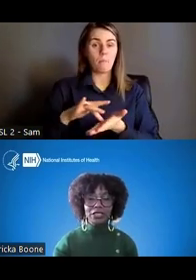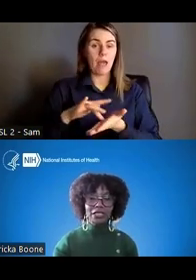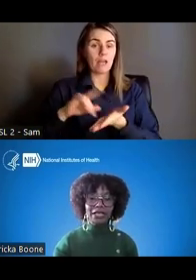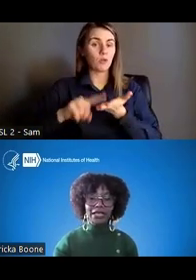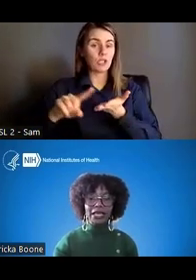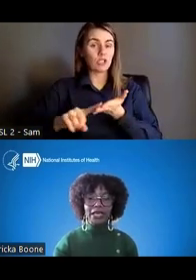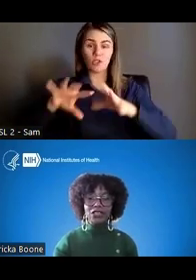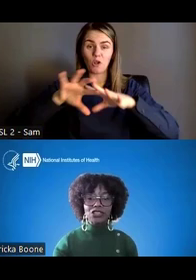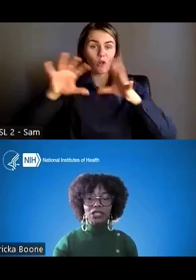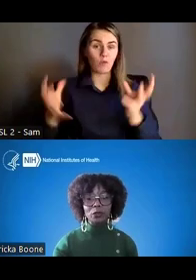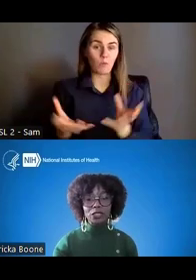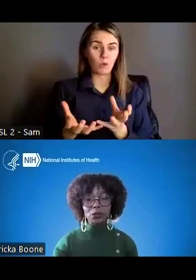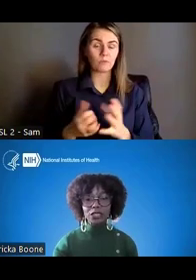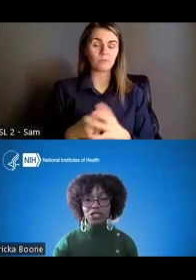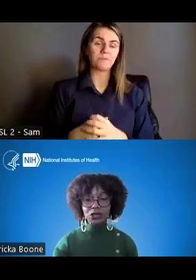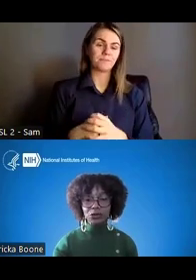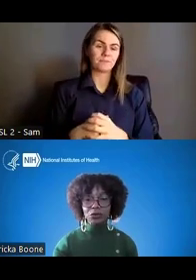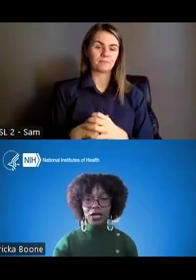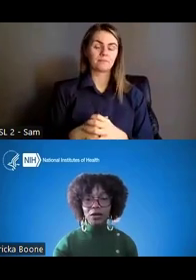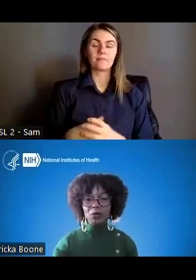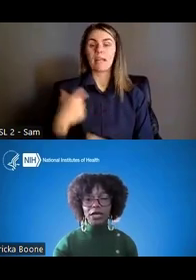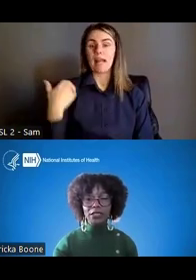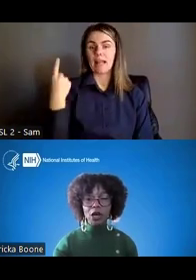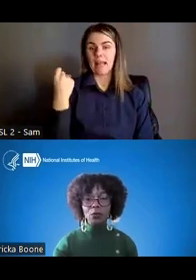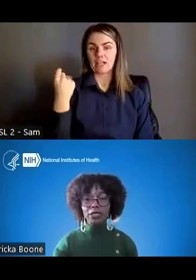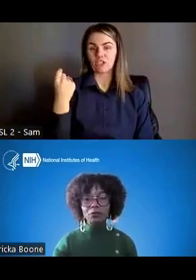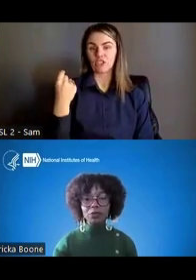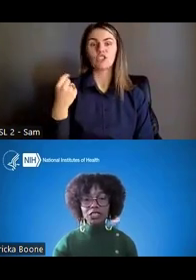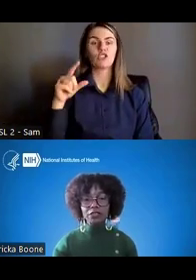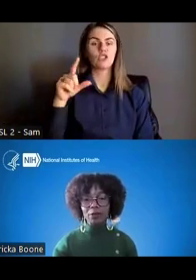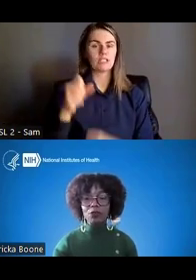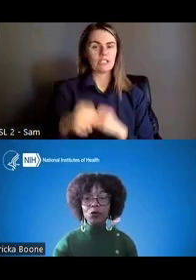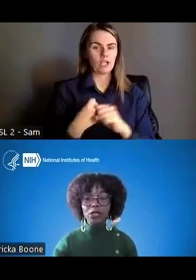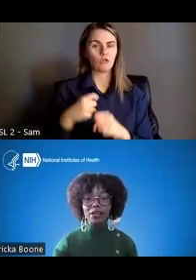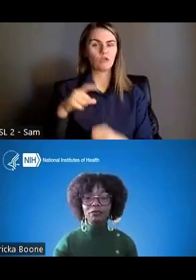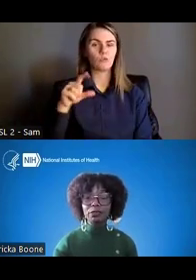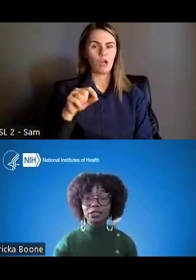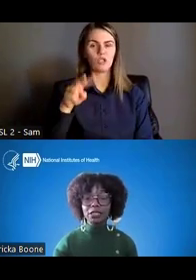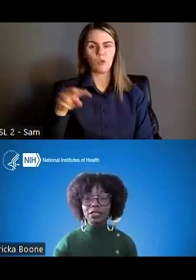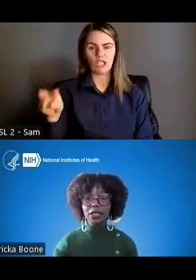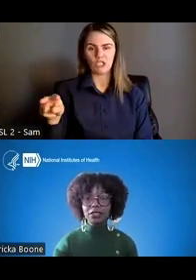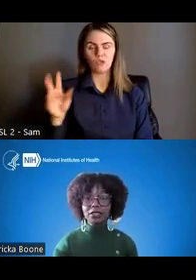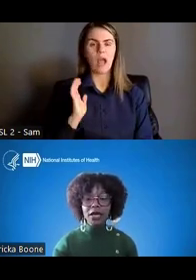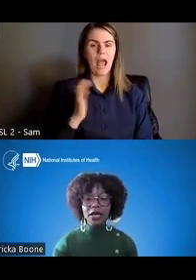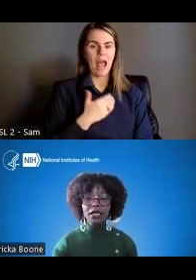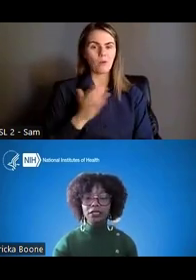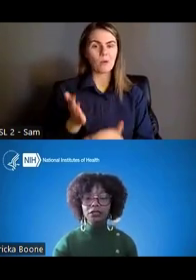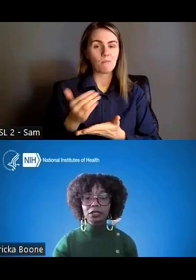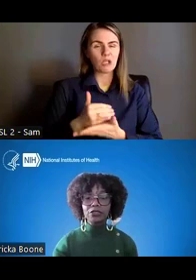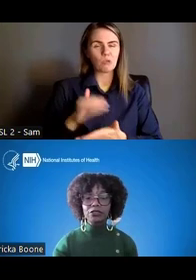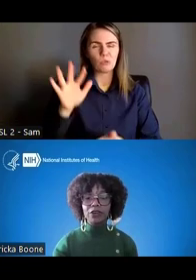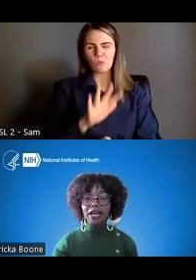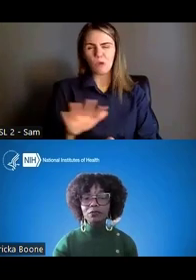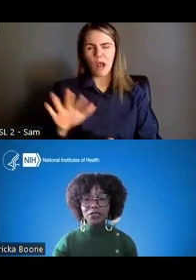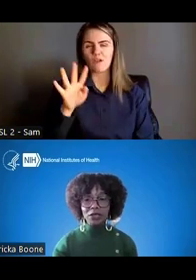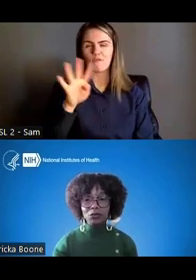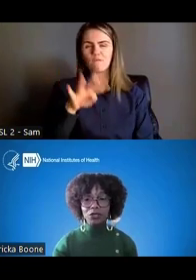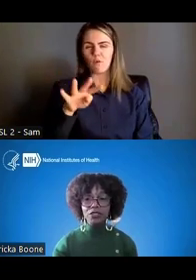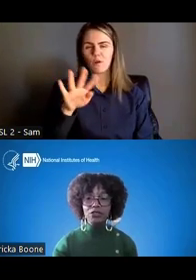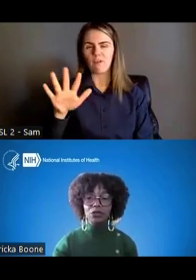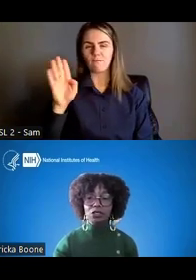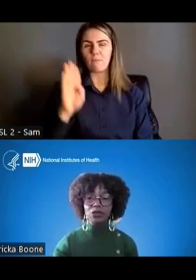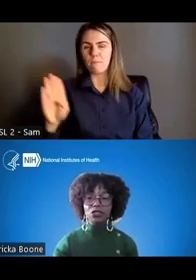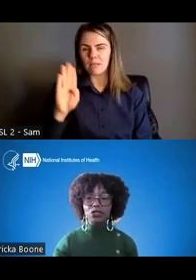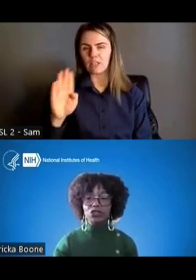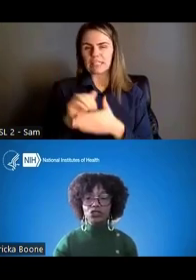Last year, NIH in 2022, we had an operating budget of about $45 billion. A little under 5%